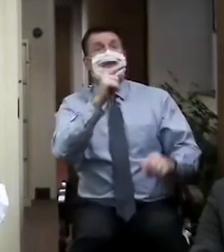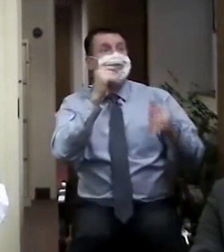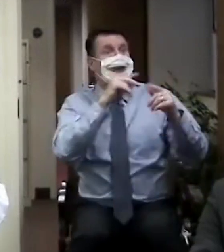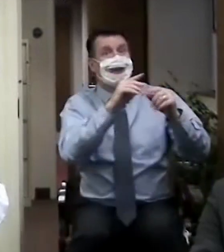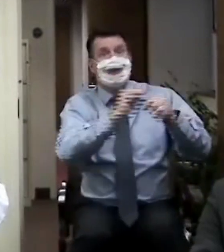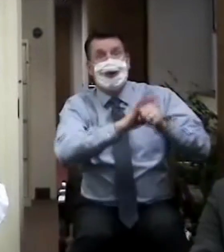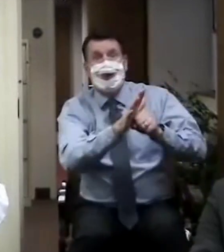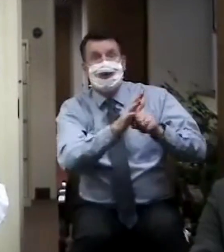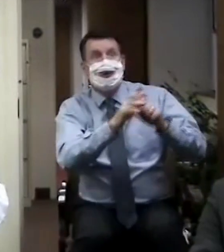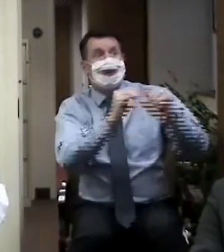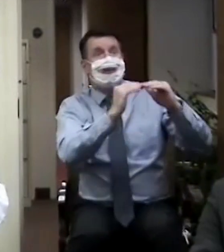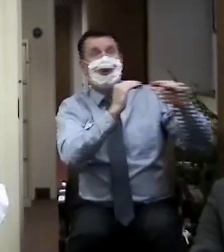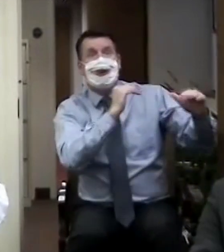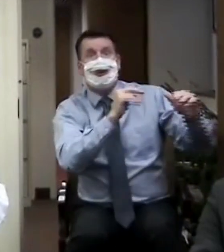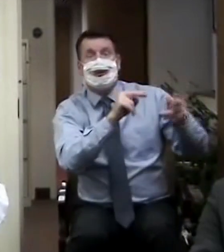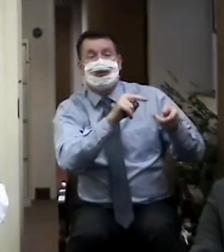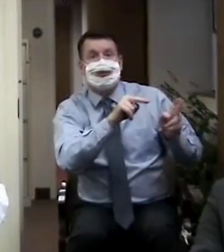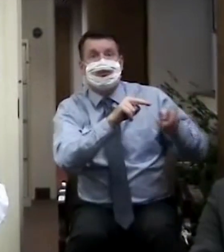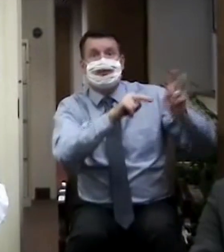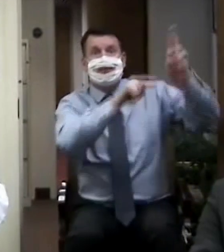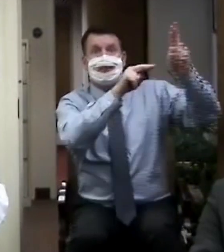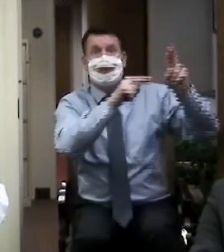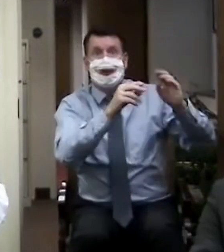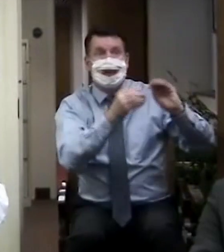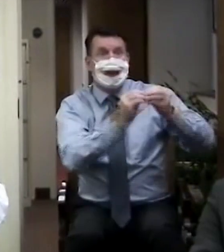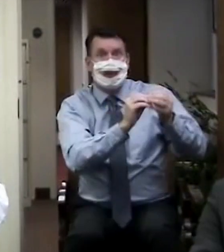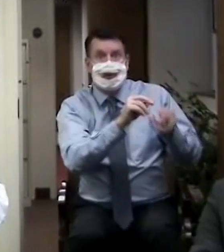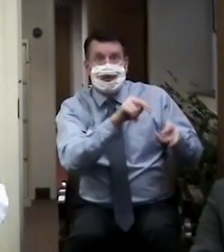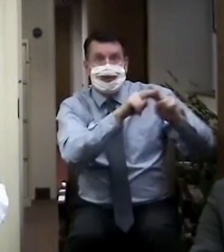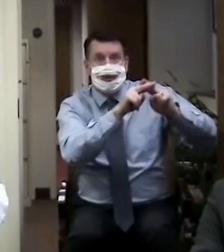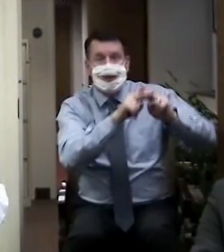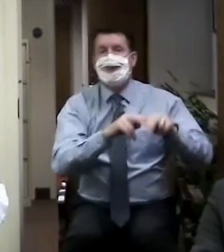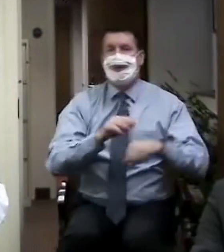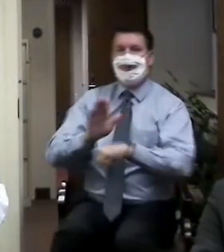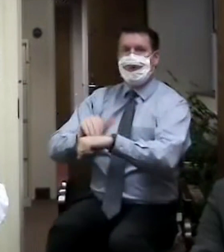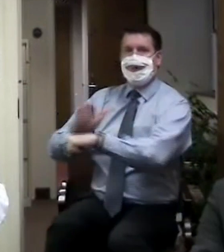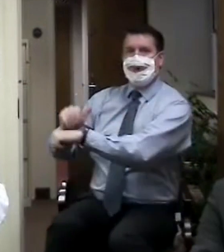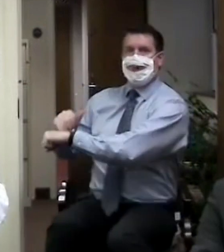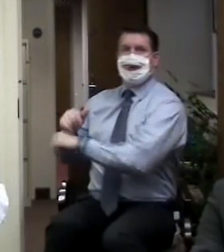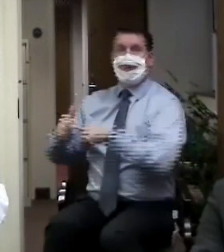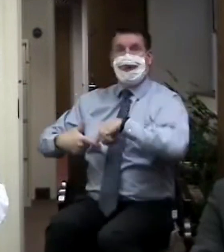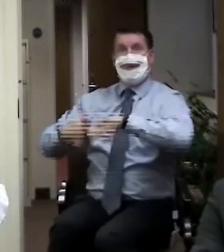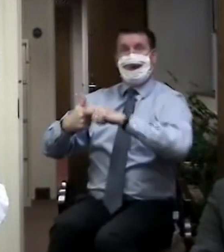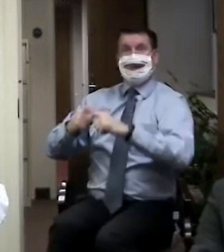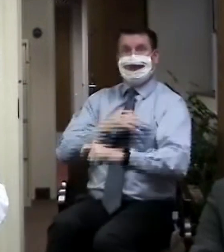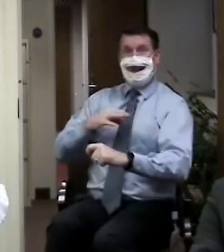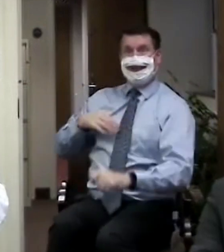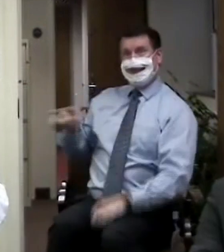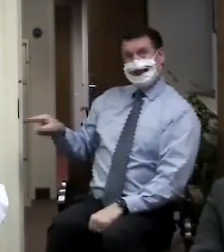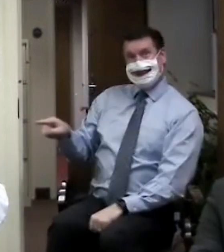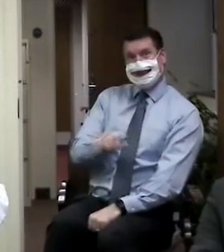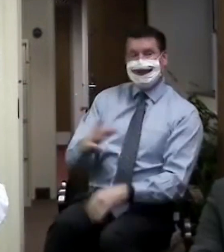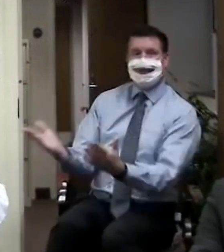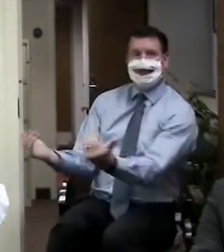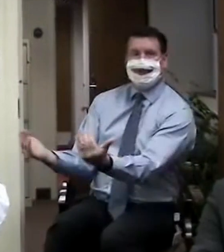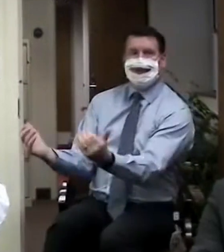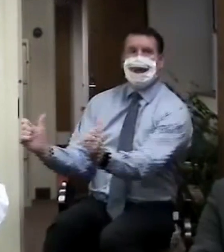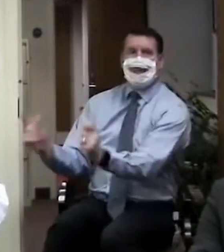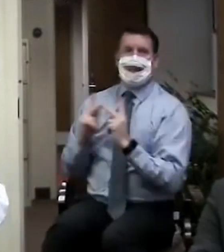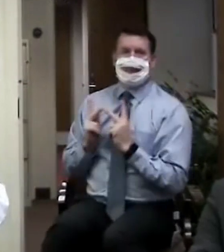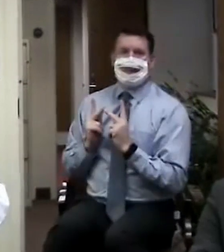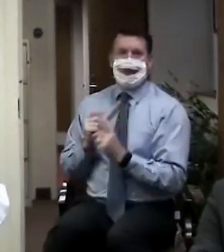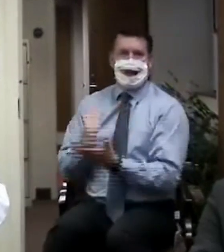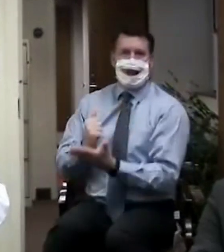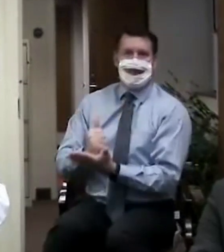that were described will shrink given the, again, some of the cost reduction initiatives we talked about. We certainly do expect, though,